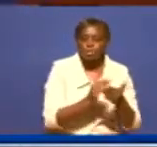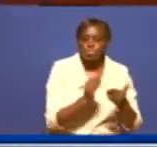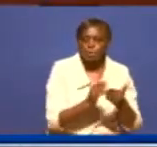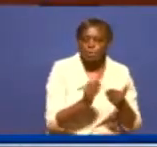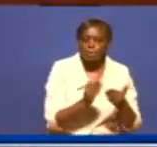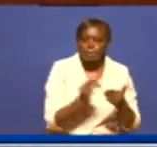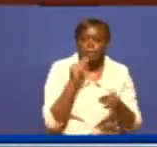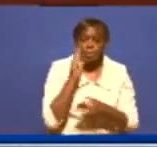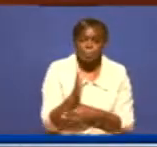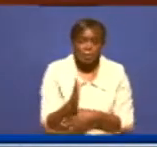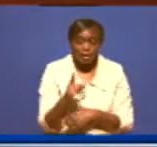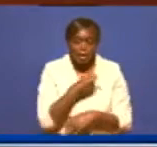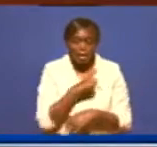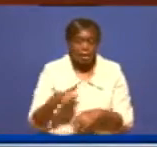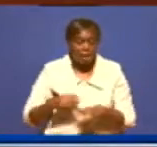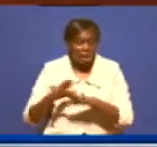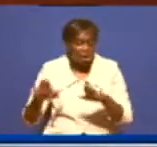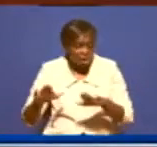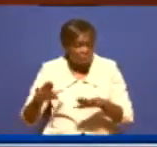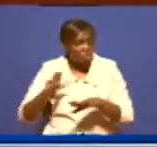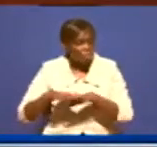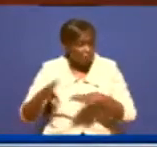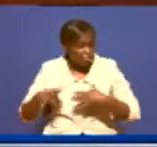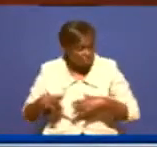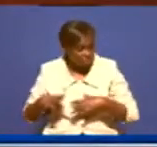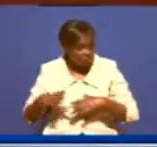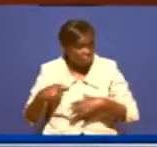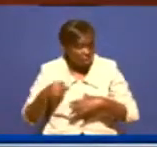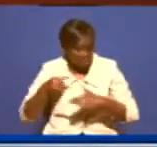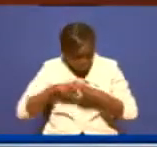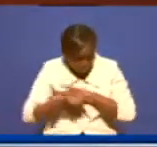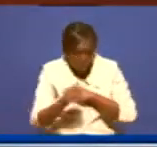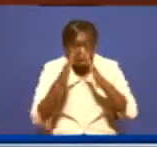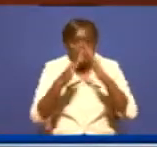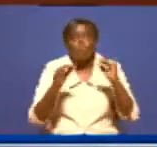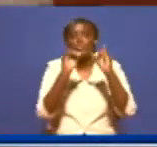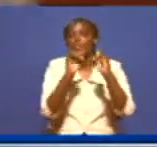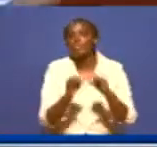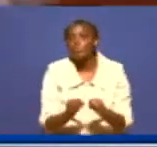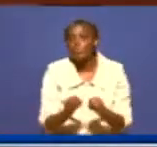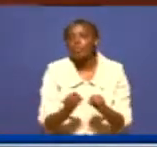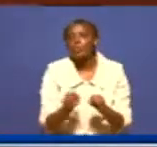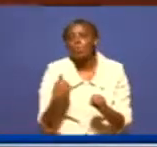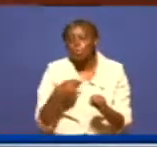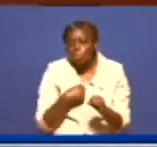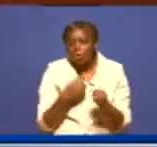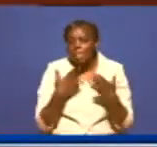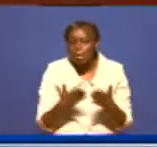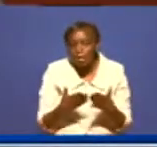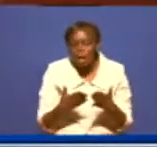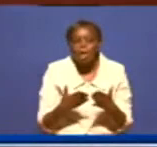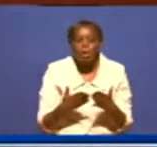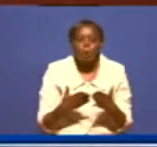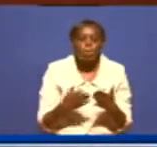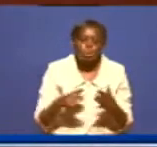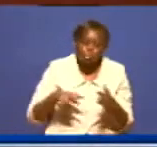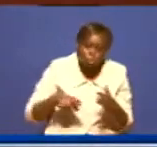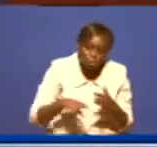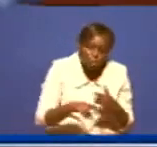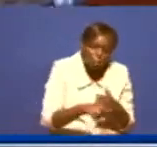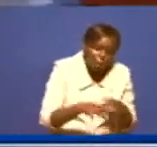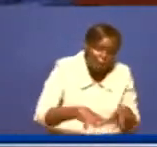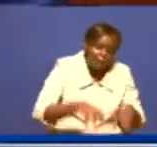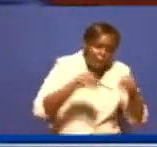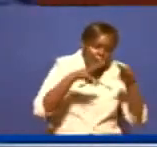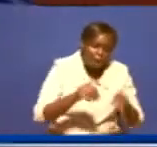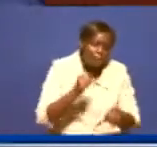Madam Speaker, landlords are very good people. When you are moving to their houses, they will tell you, we will be now mowing your grass, we will be